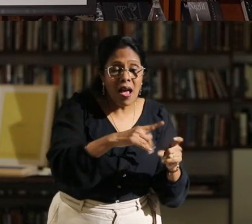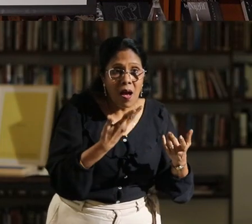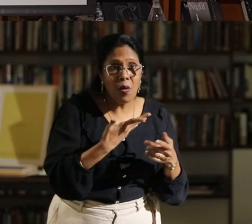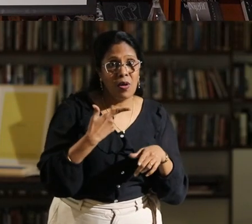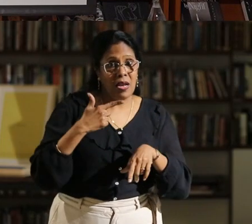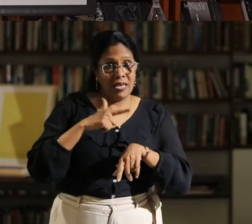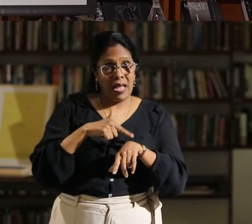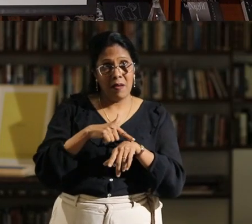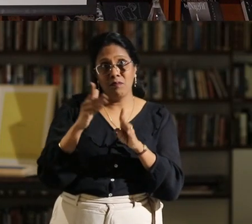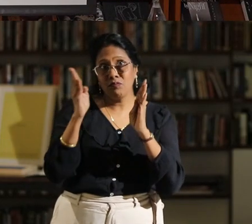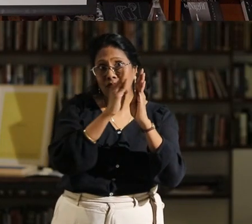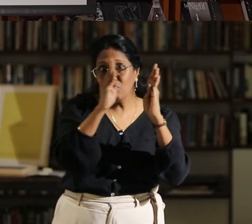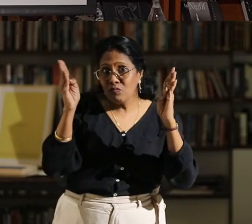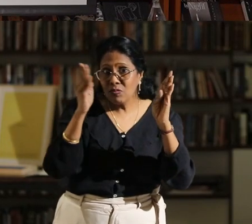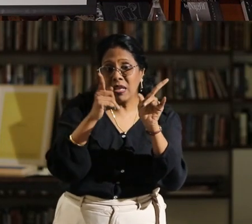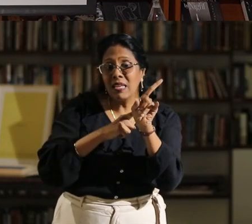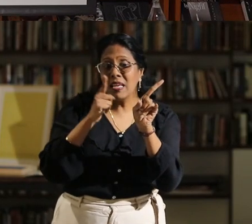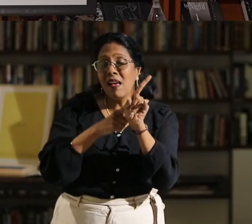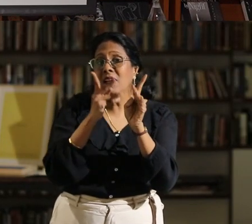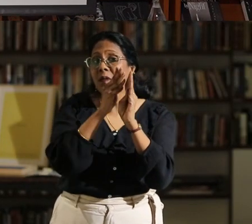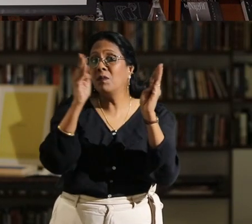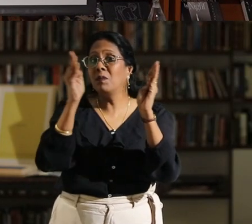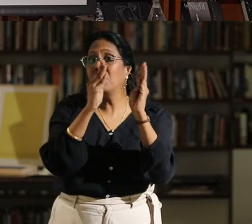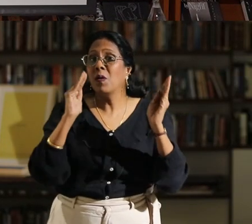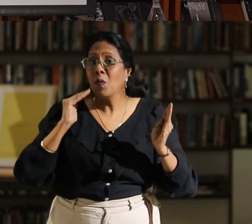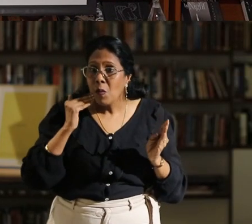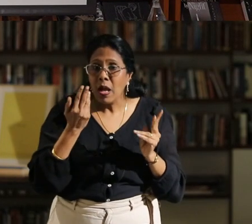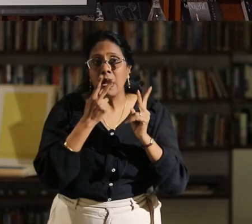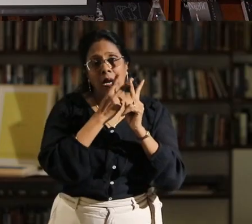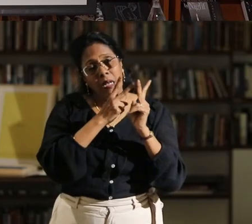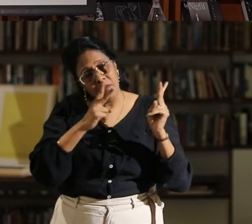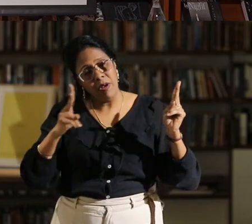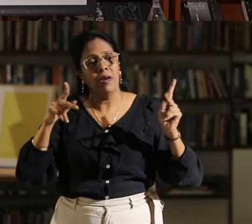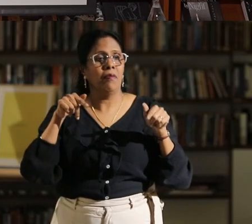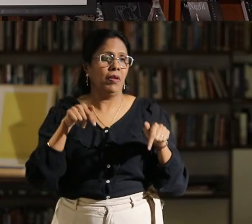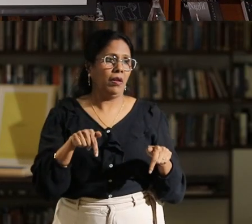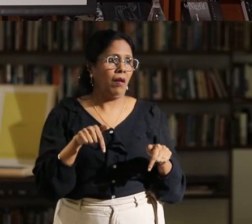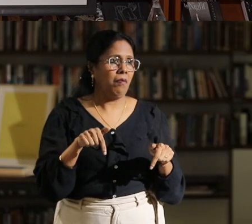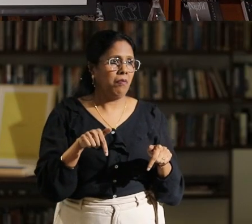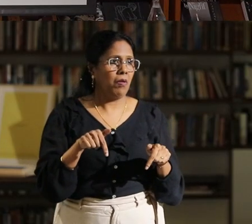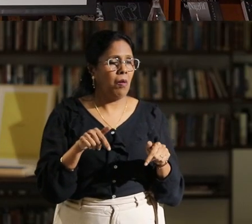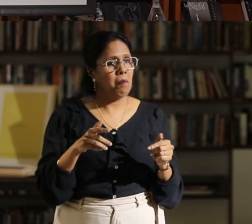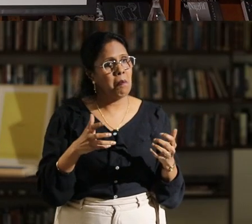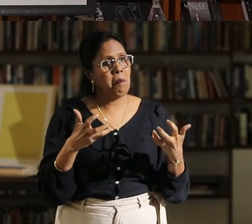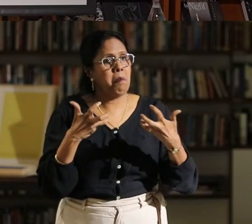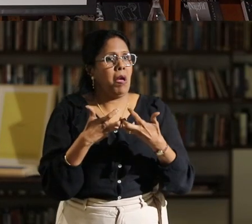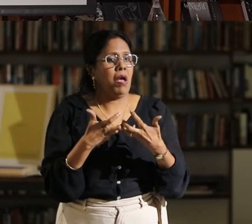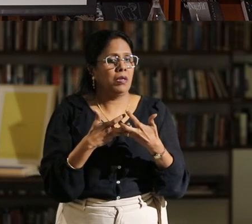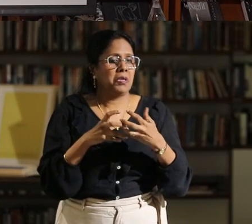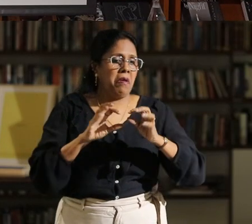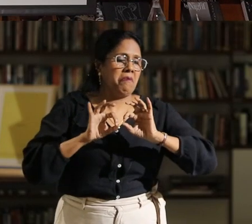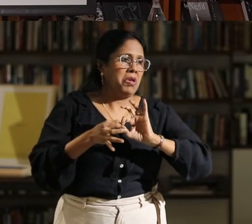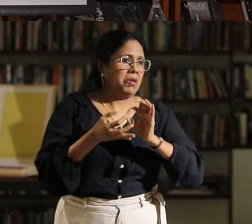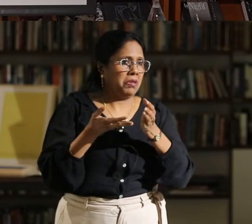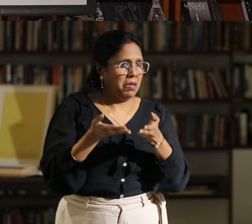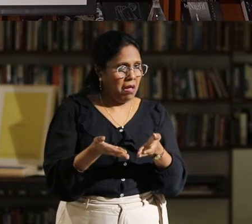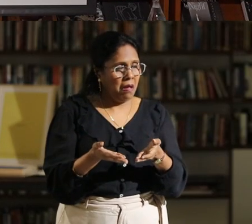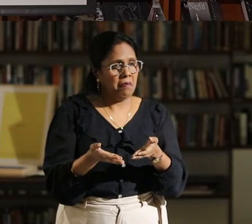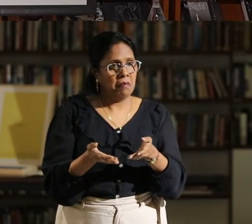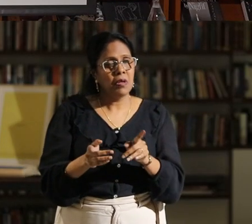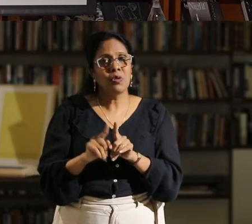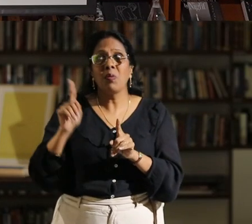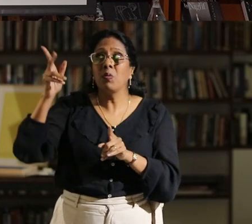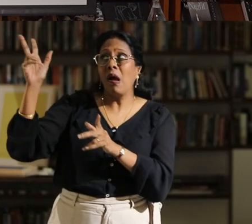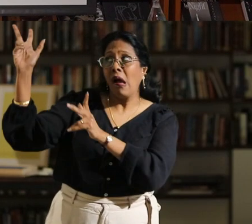will probably, without inadvertently, without even knowing what you're doing, follow the lead set by your peers rather than what